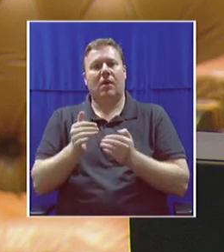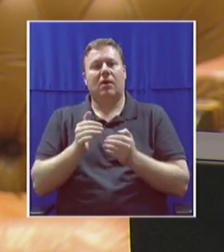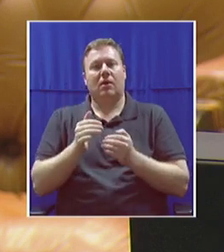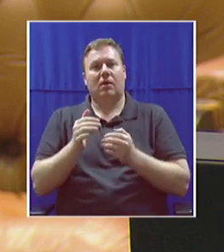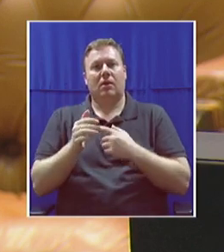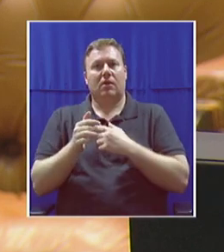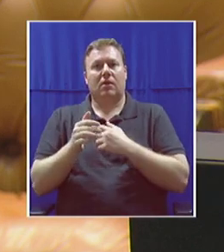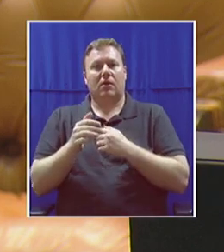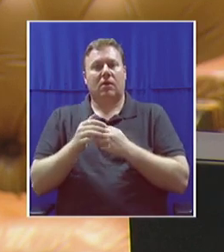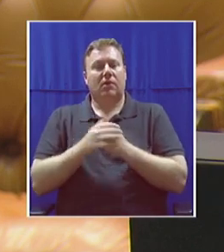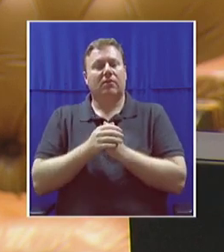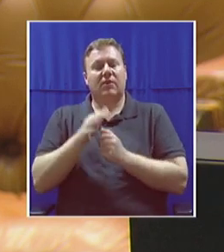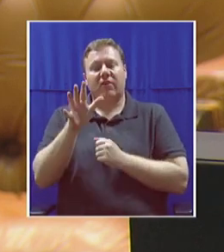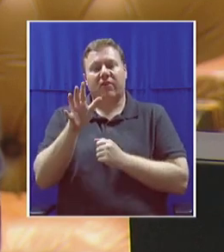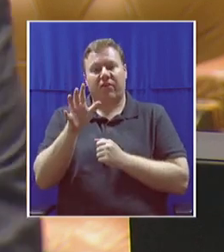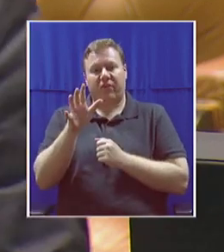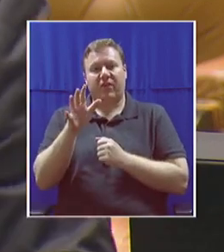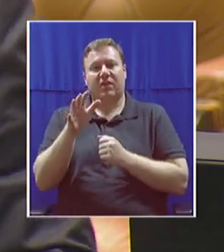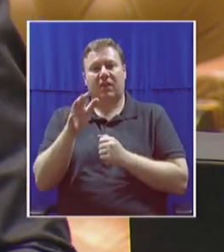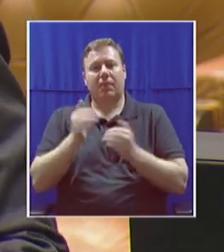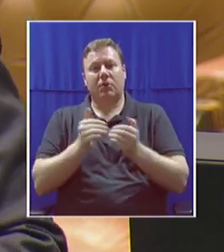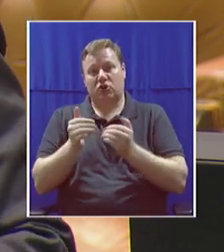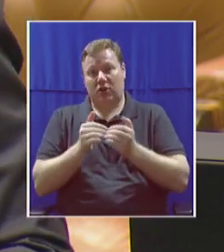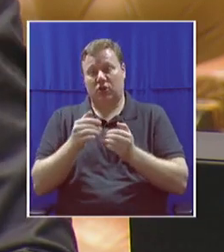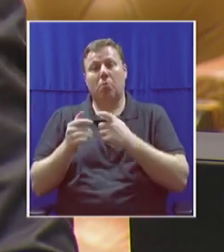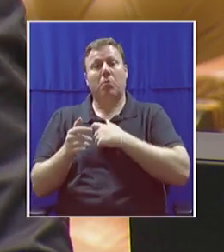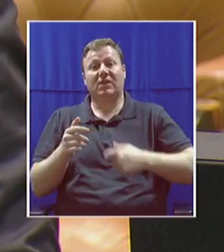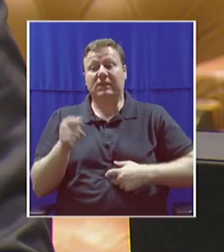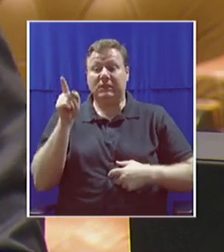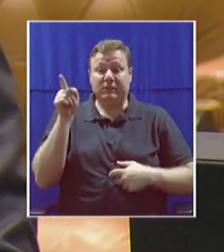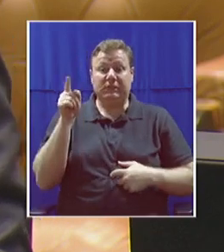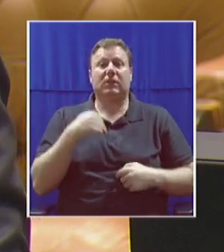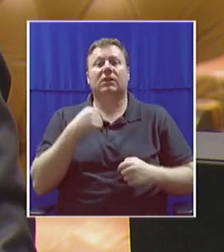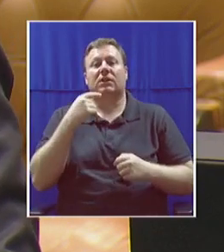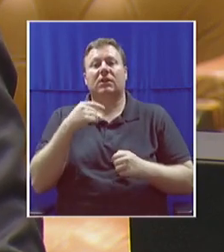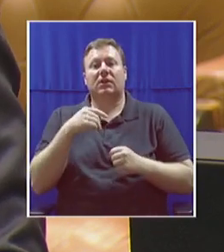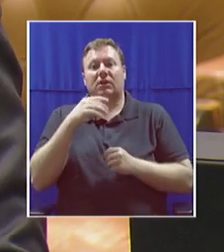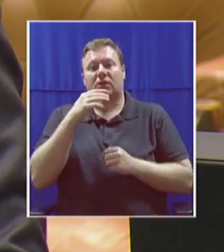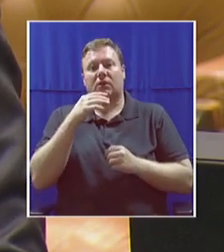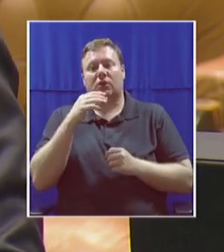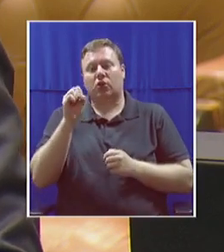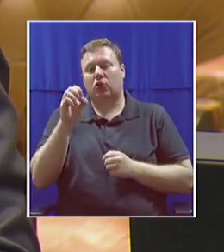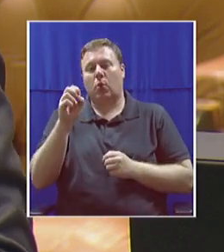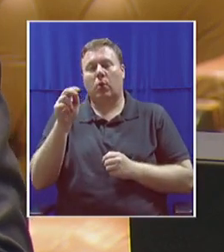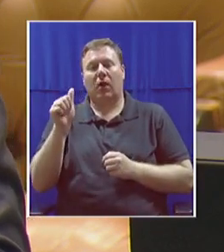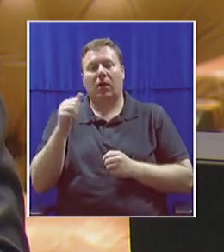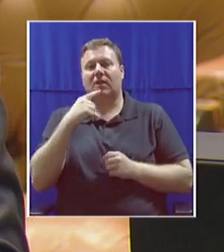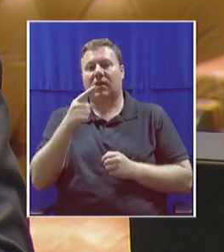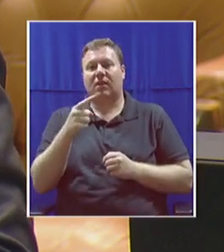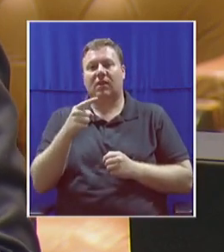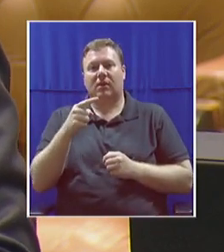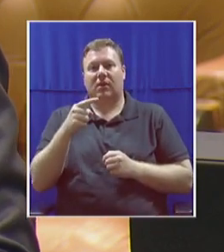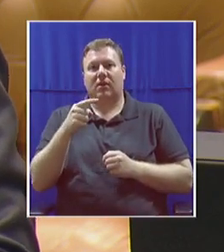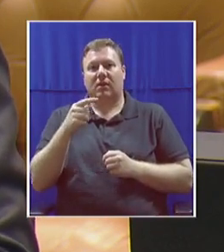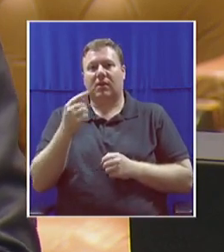Sona address spoke about the hectors that each individual should